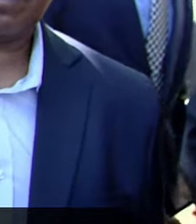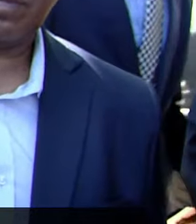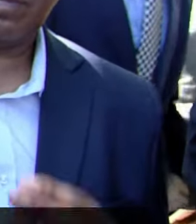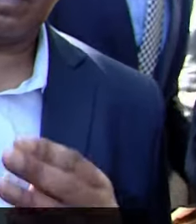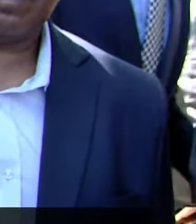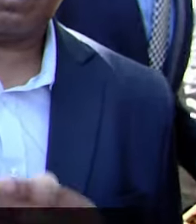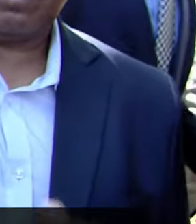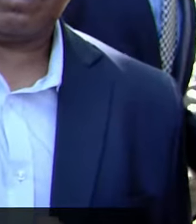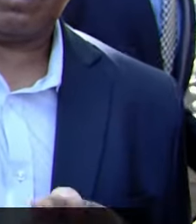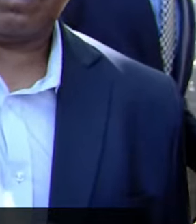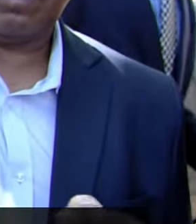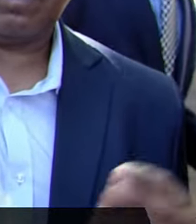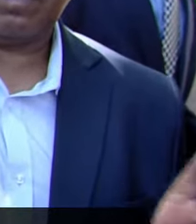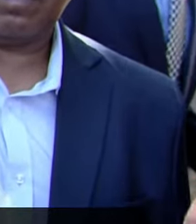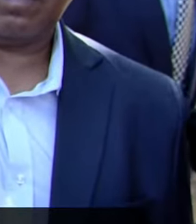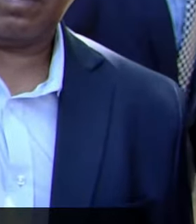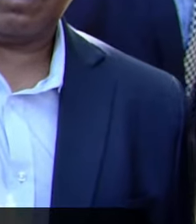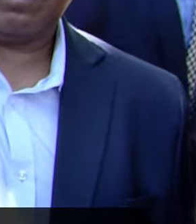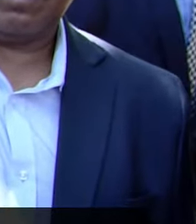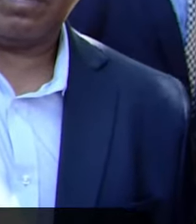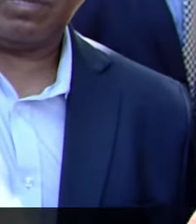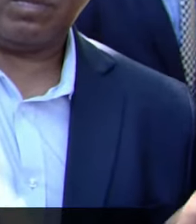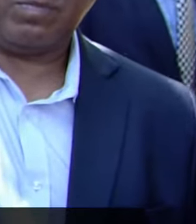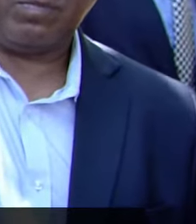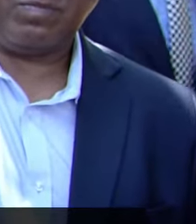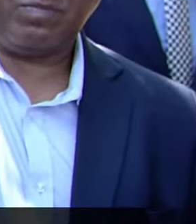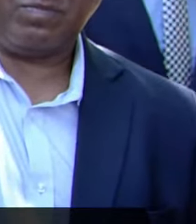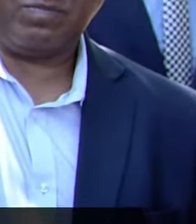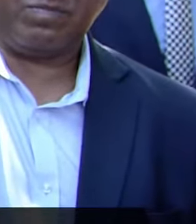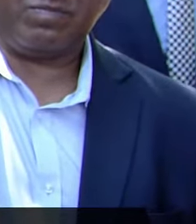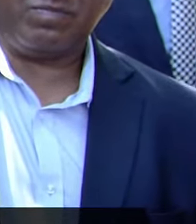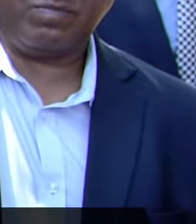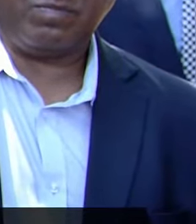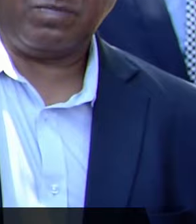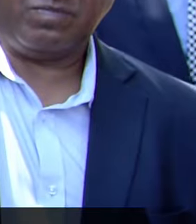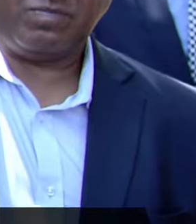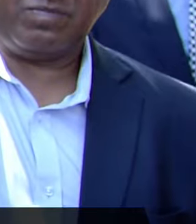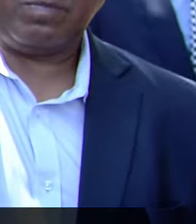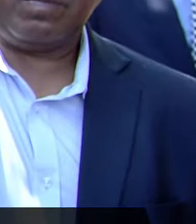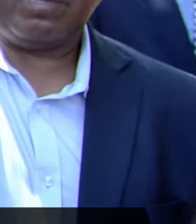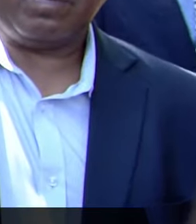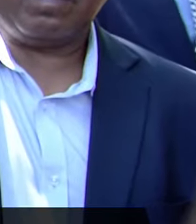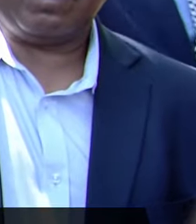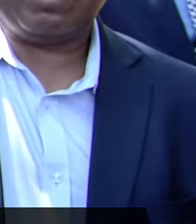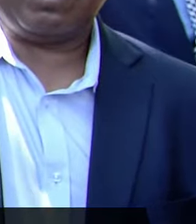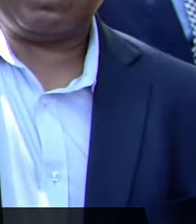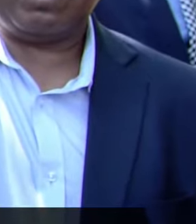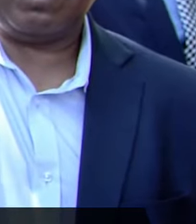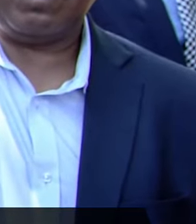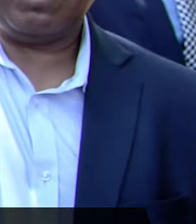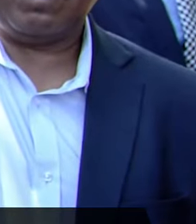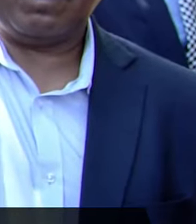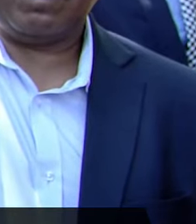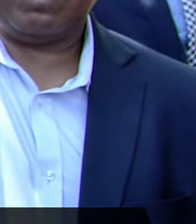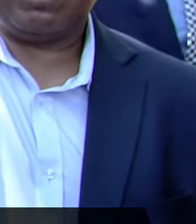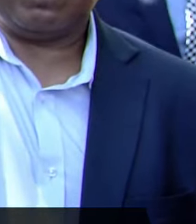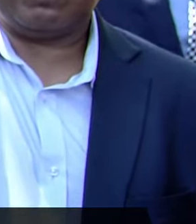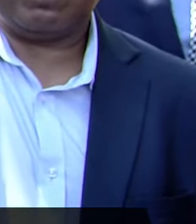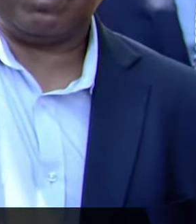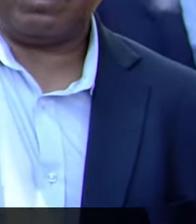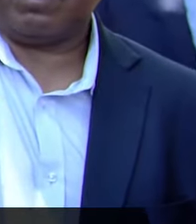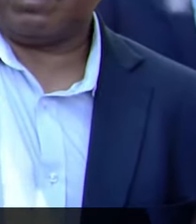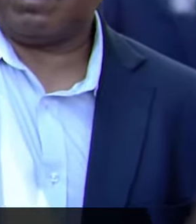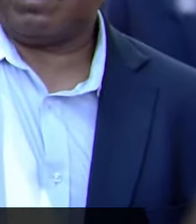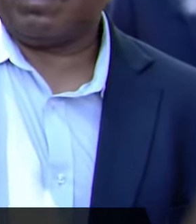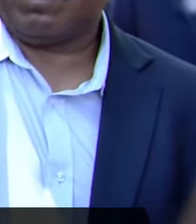so that indeed we did expect that he would be leaving at some point. So at least it not come as a shock. Because